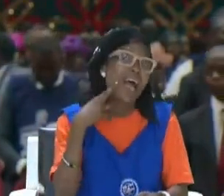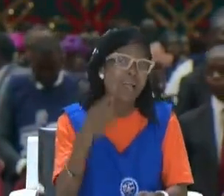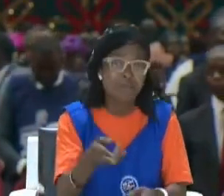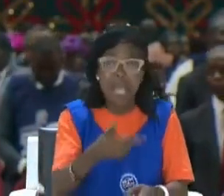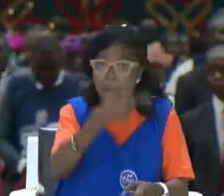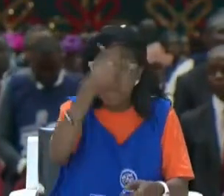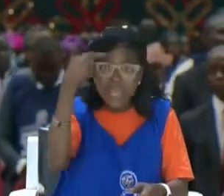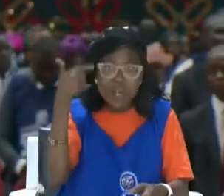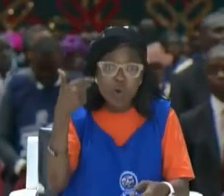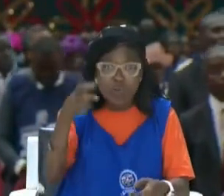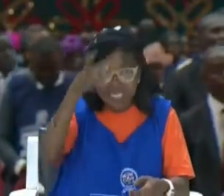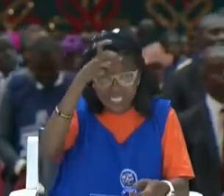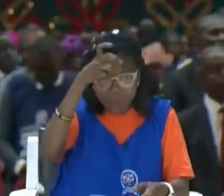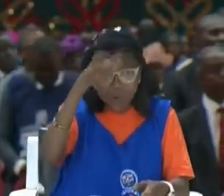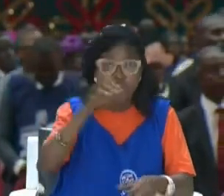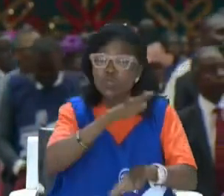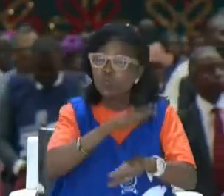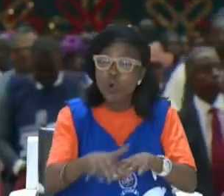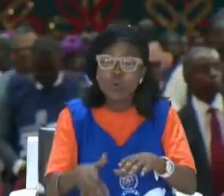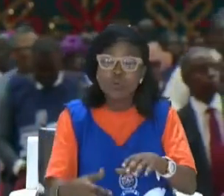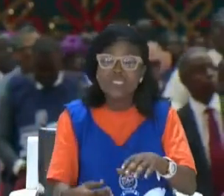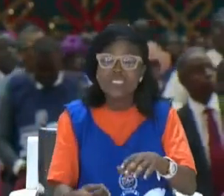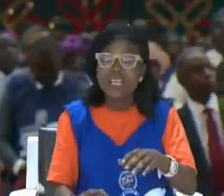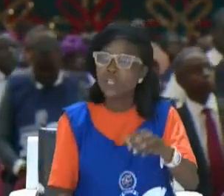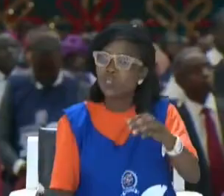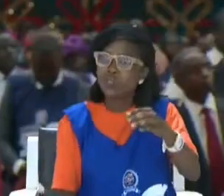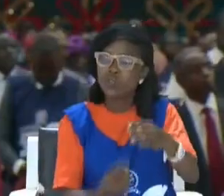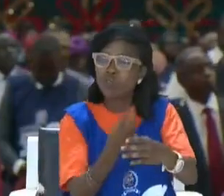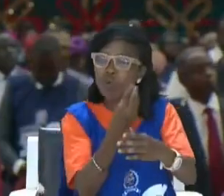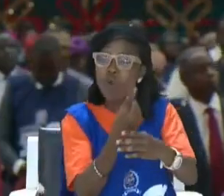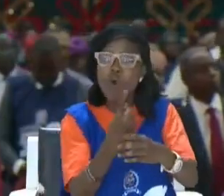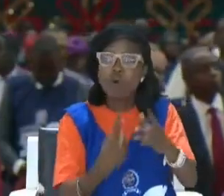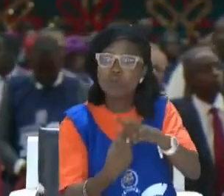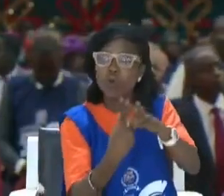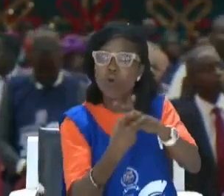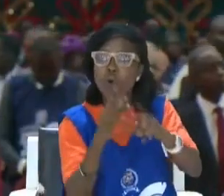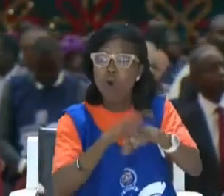Because demons don't appear on X-ray.